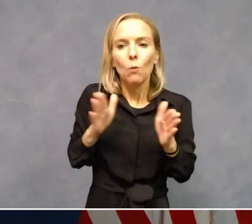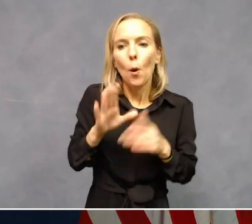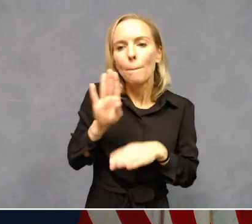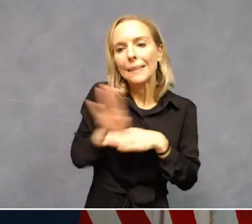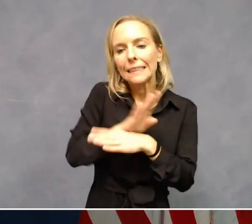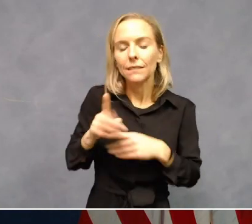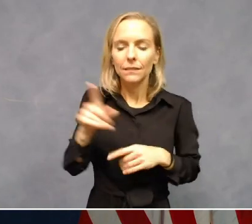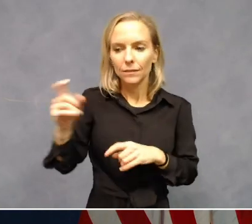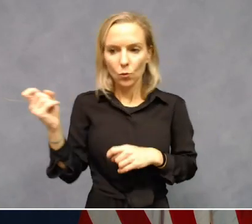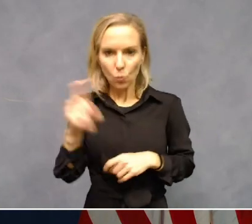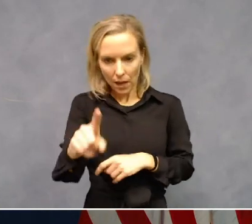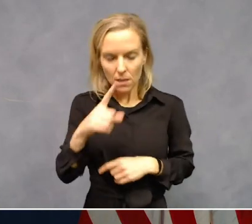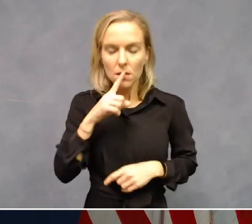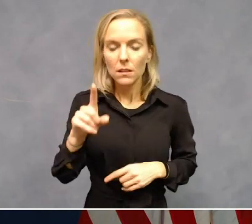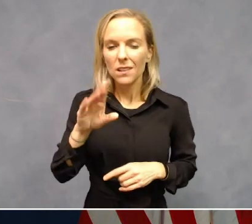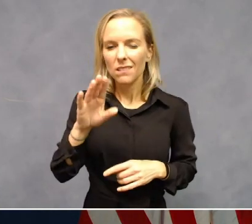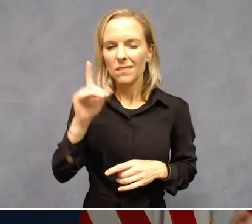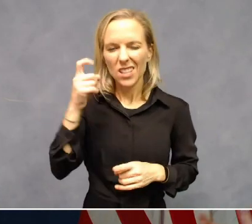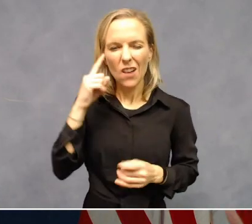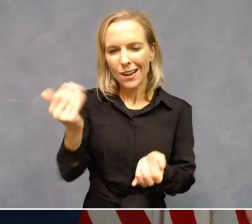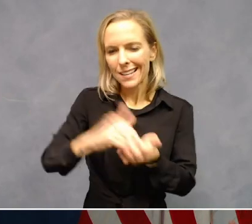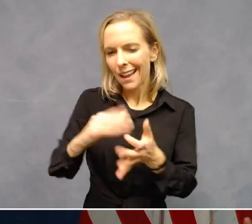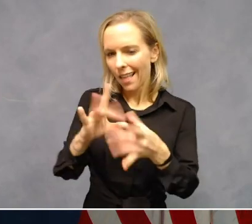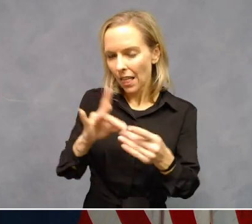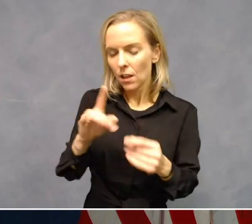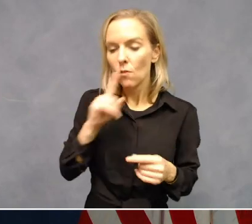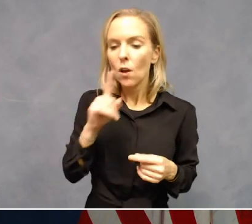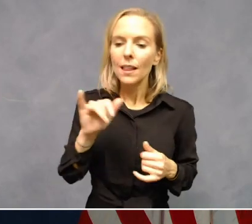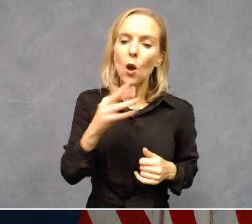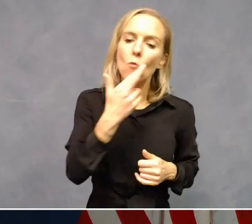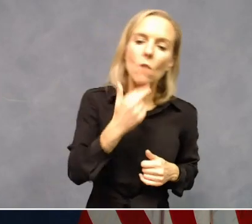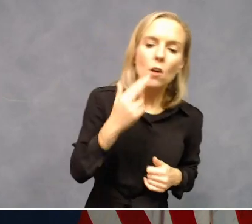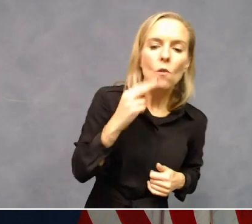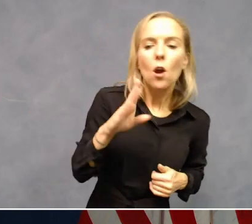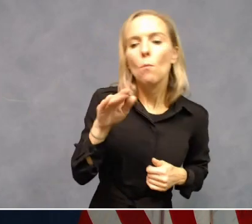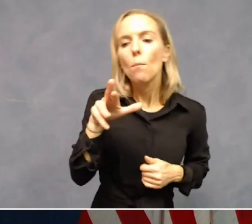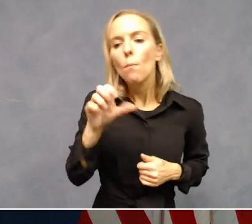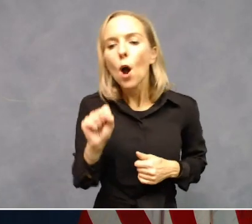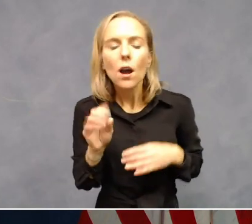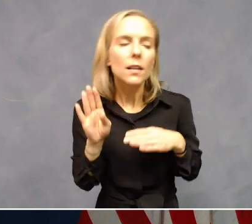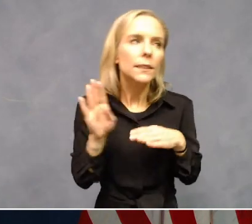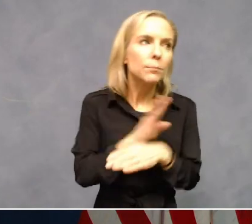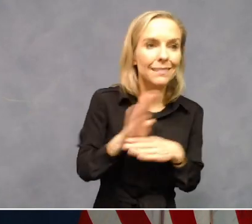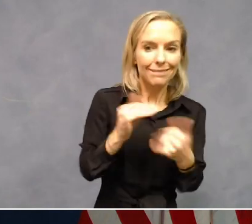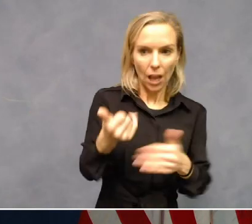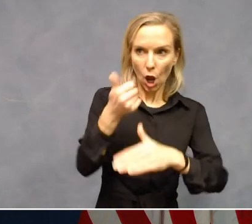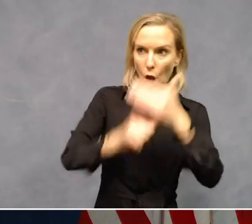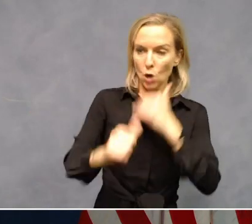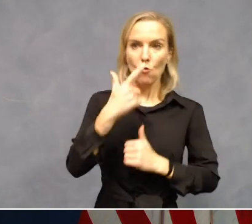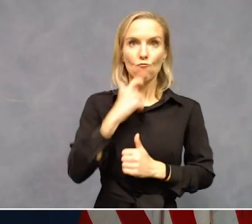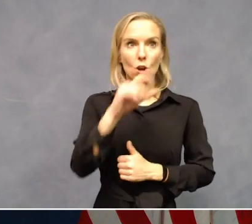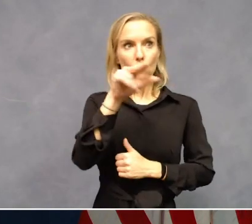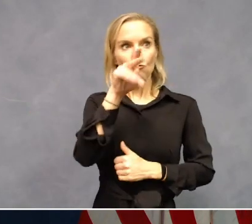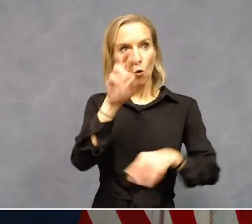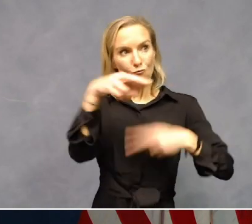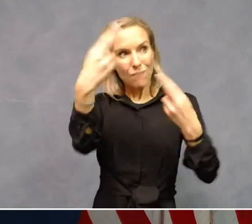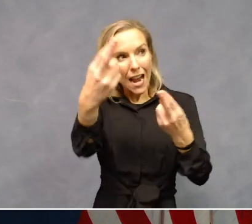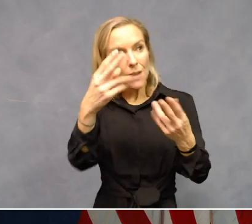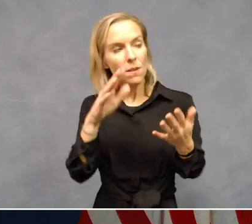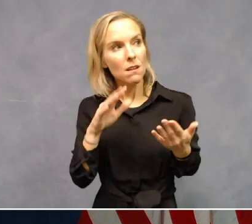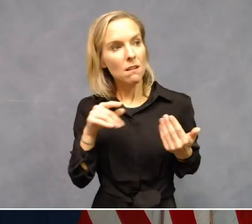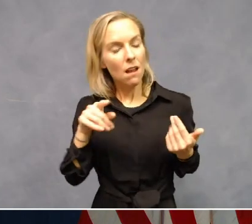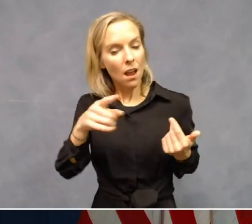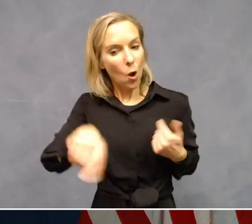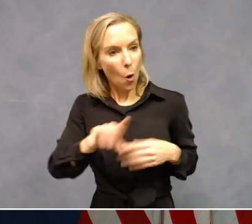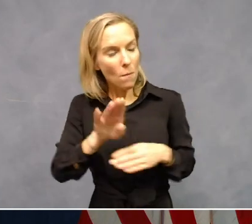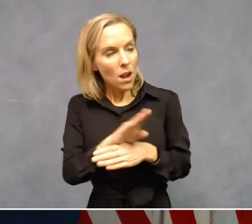other small businesses and businesses that are going to suffer under the red zone recommendations. What we're hearing from them is this